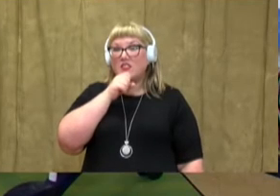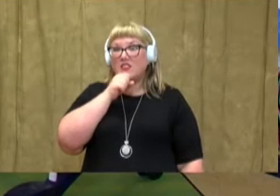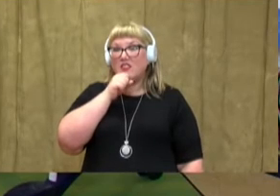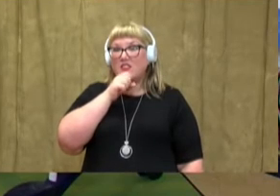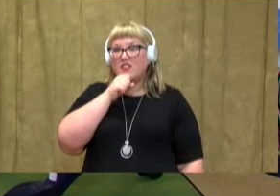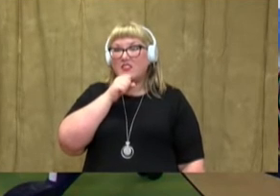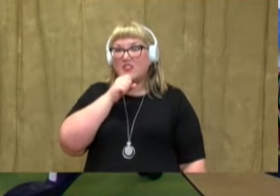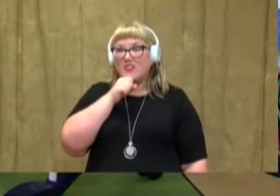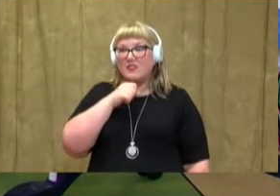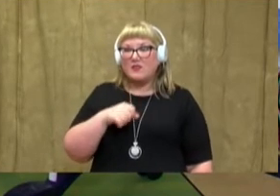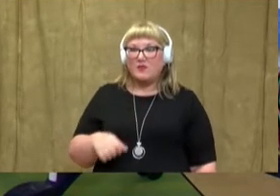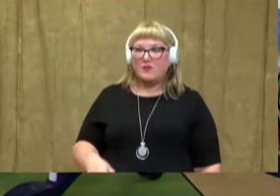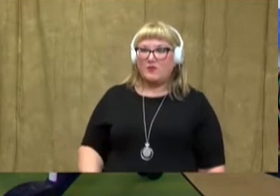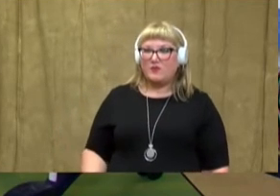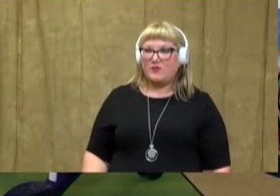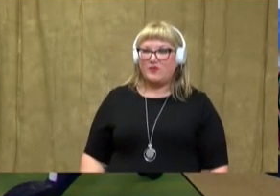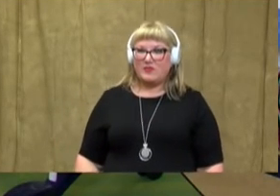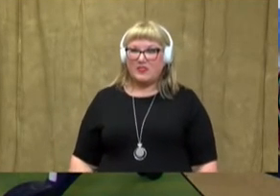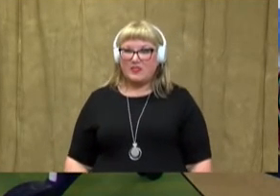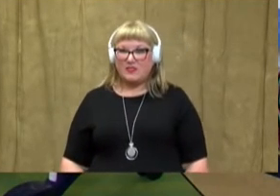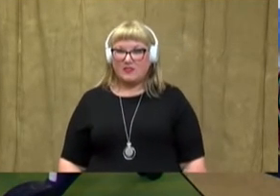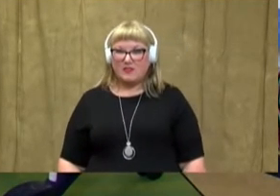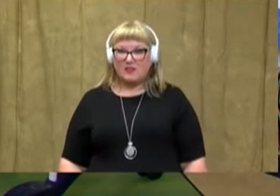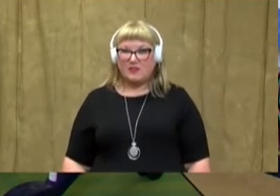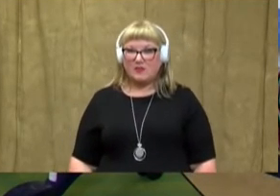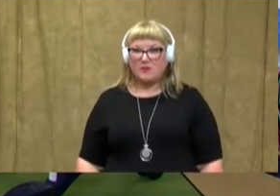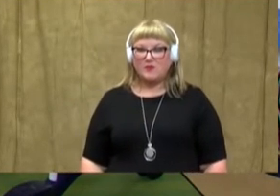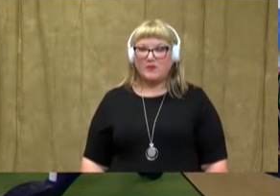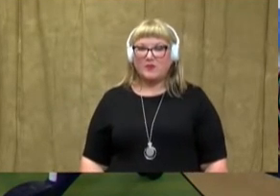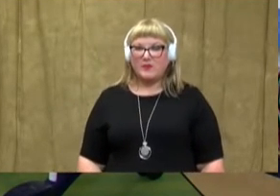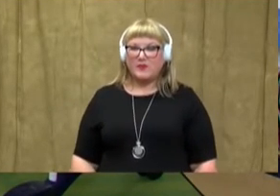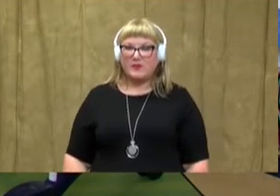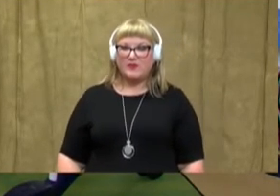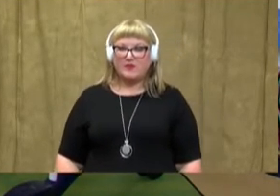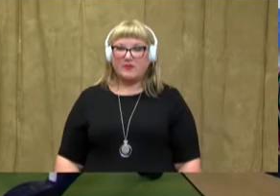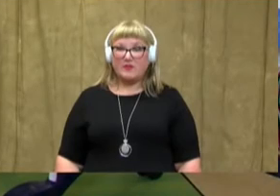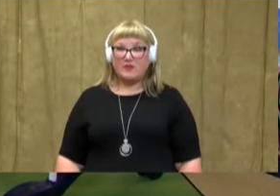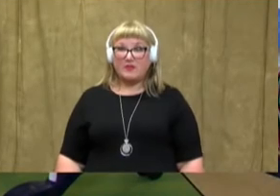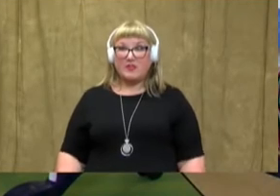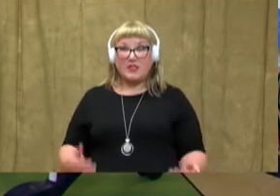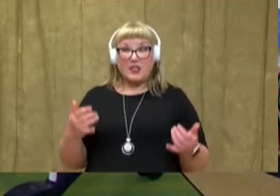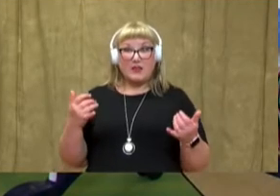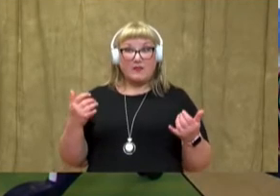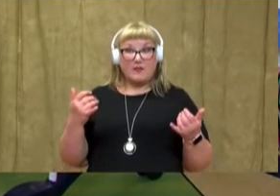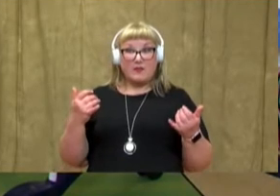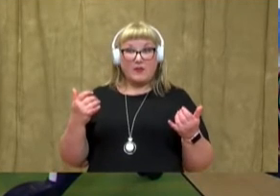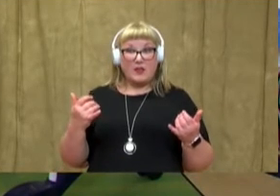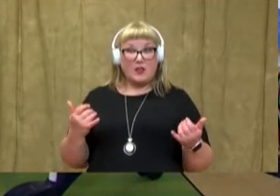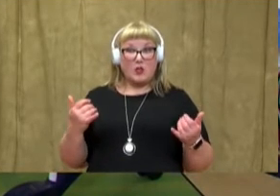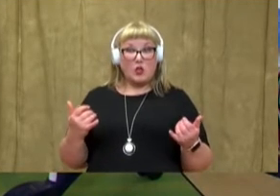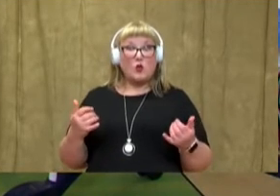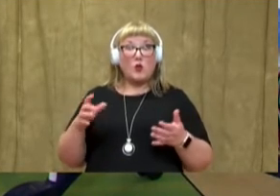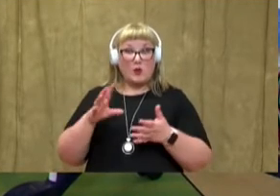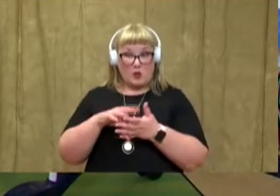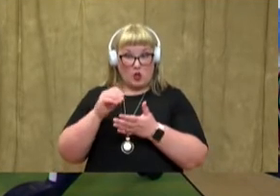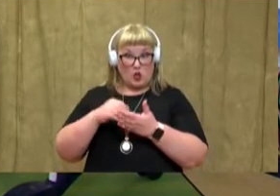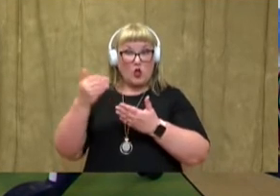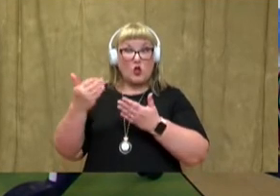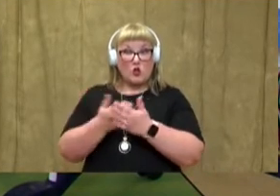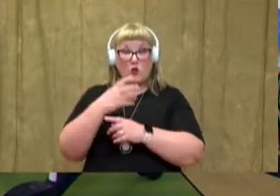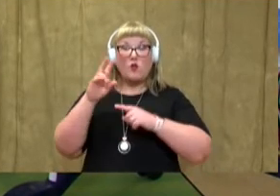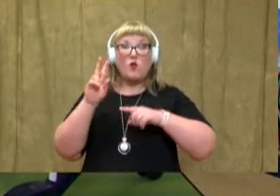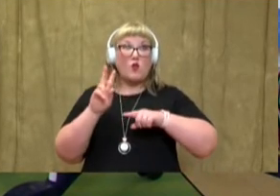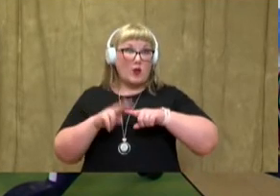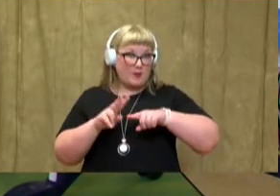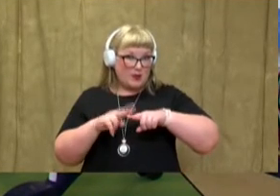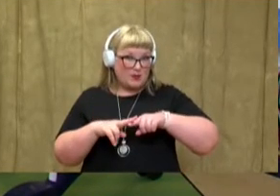squeezing the oranges. Beautiful sweet juice. All right. Okay. Now we're going to be learning the new vocabulary. Okay. All